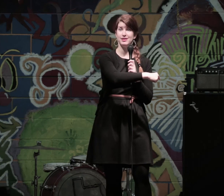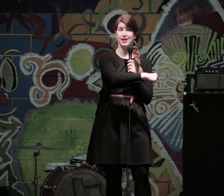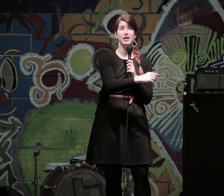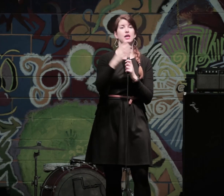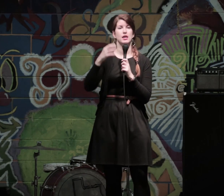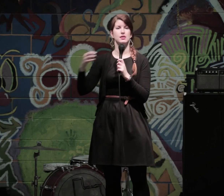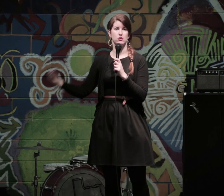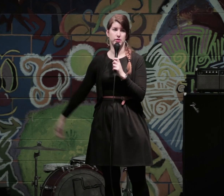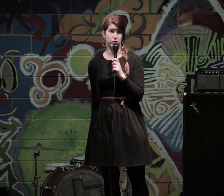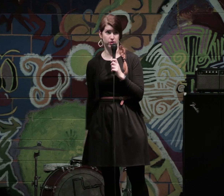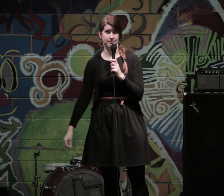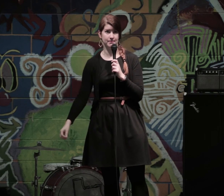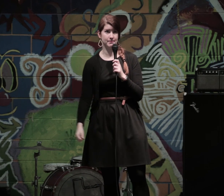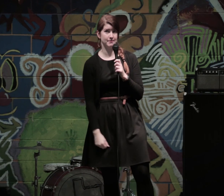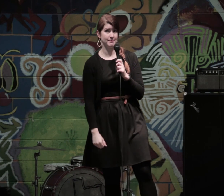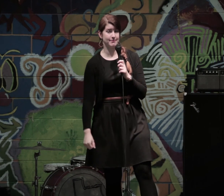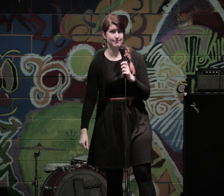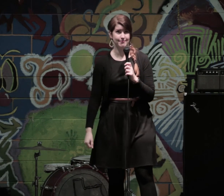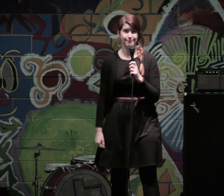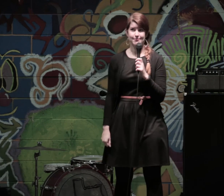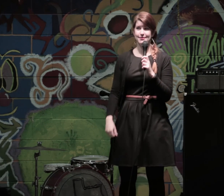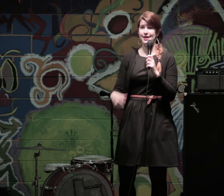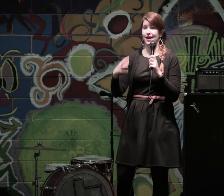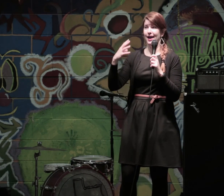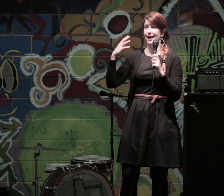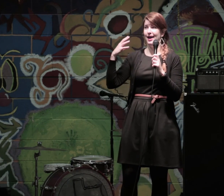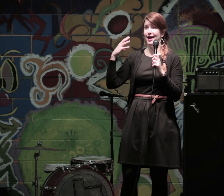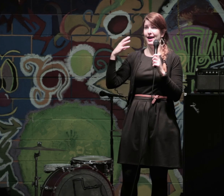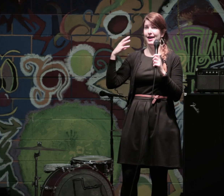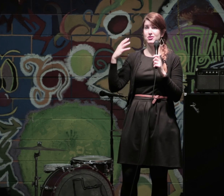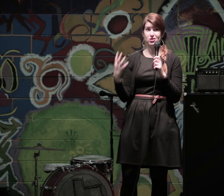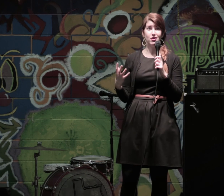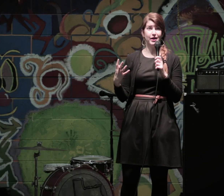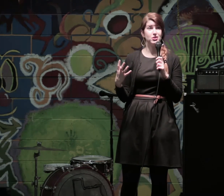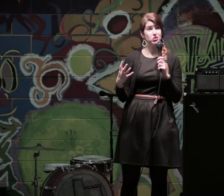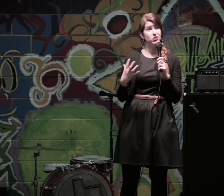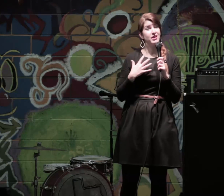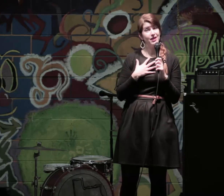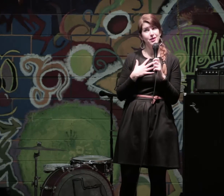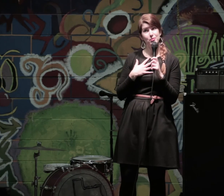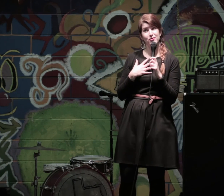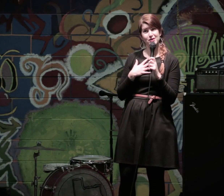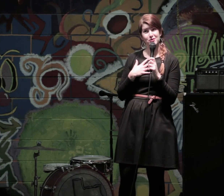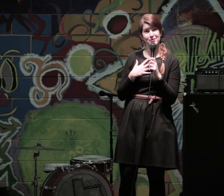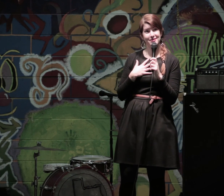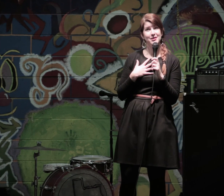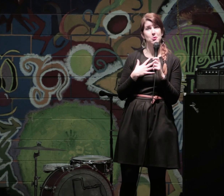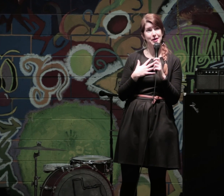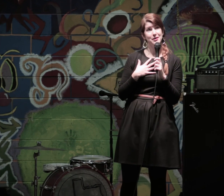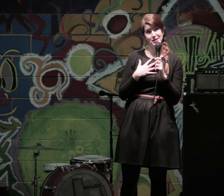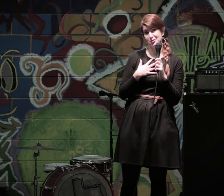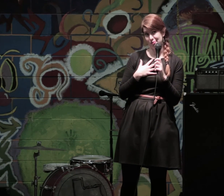professor was saying in a sexual nature. And so I assure you that even the